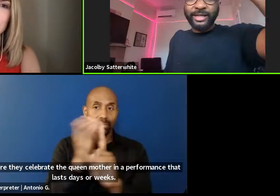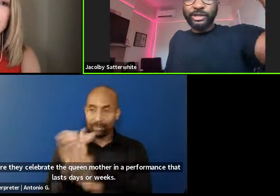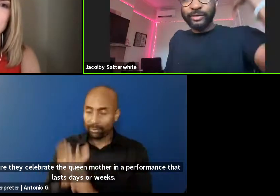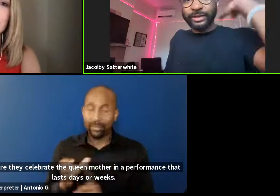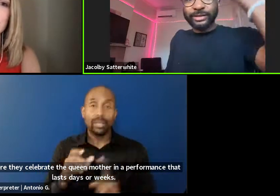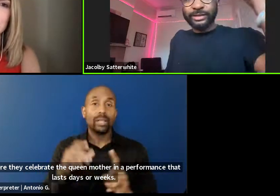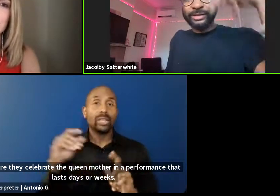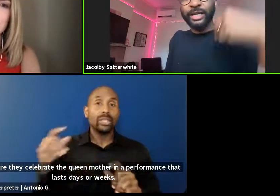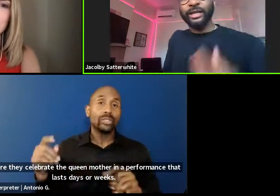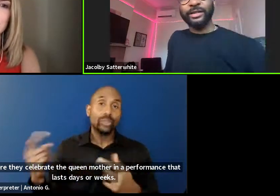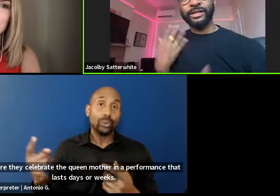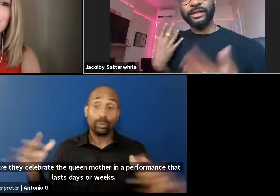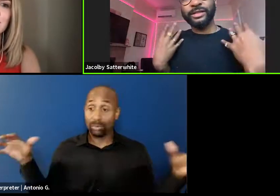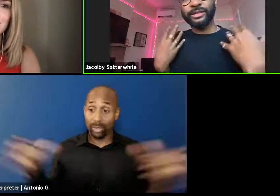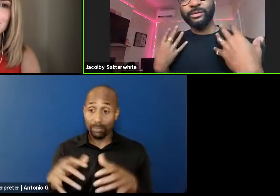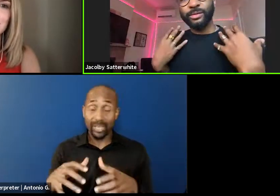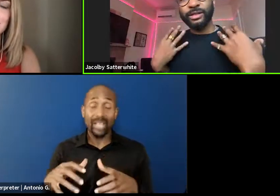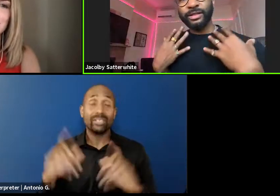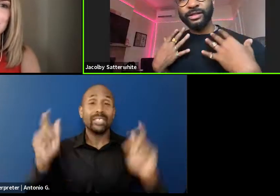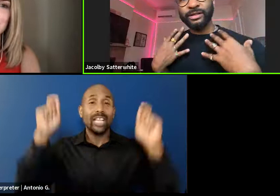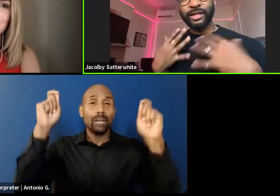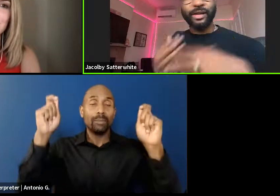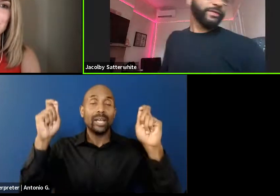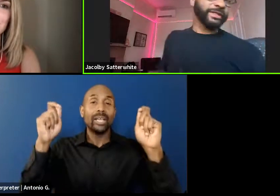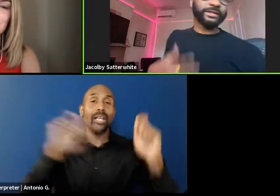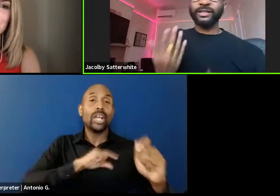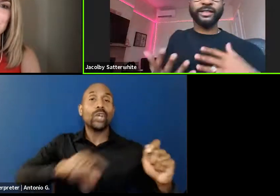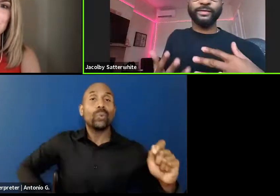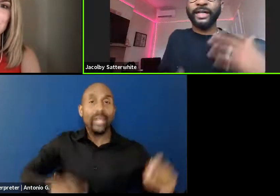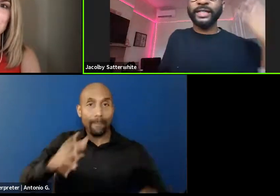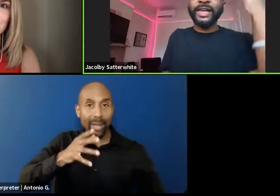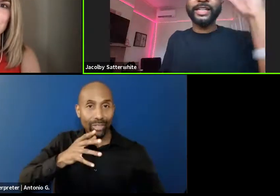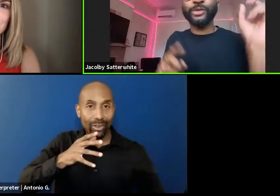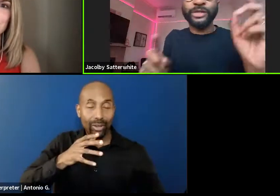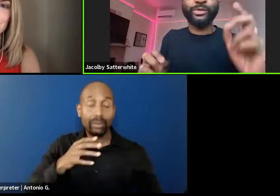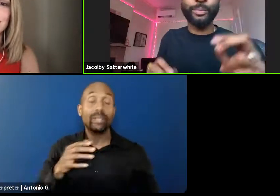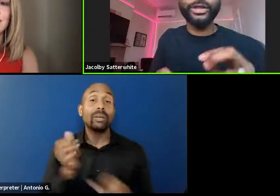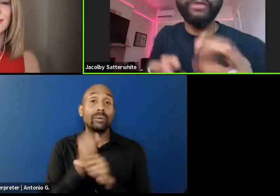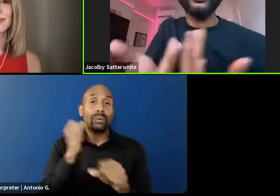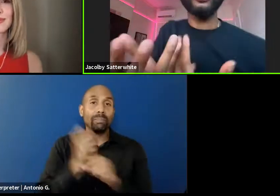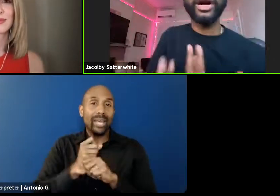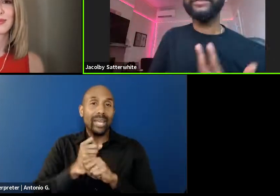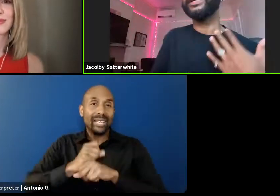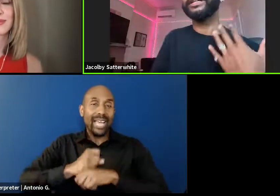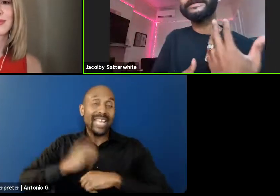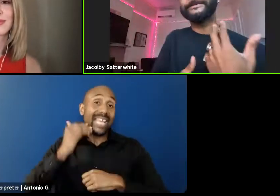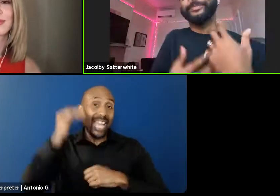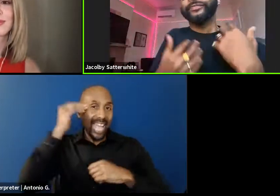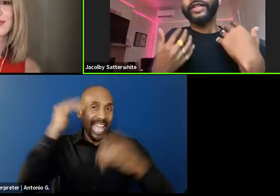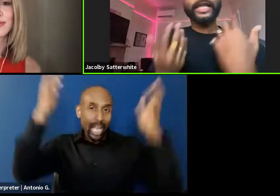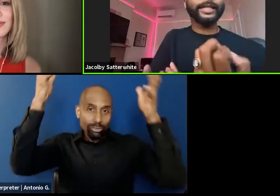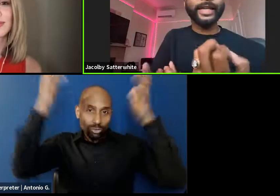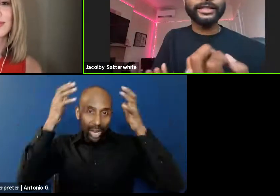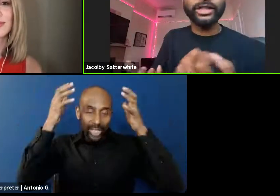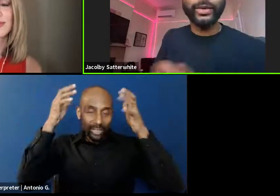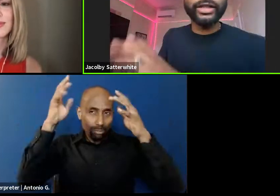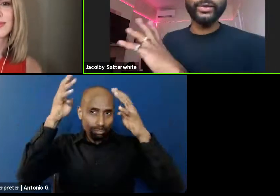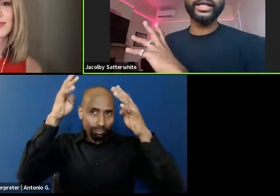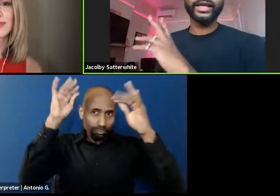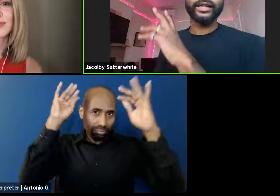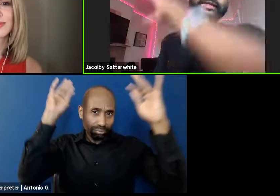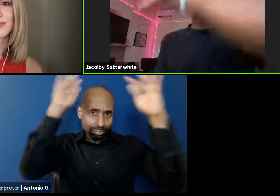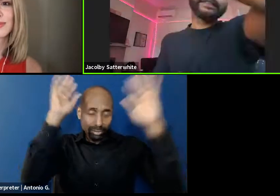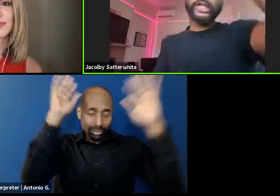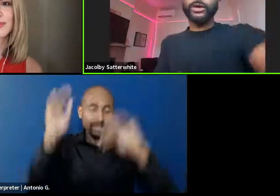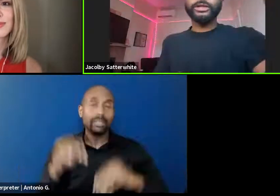make headdresses in these and all this stuff. Like, and the headdresses would be so postmodern because, like, in the 1920s,